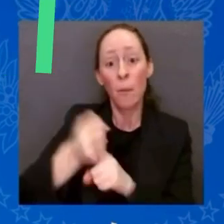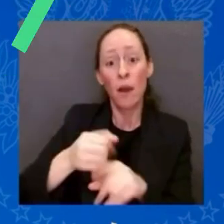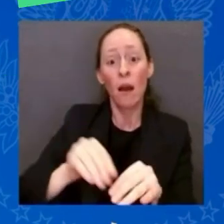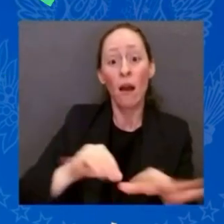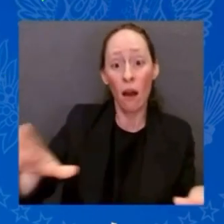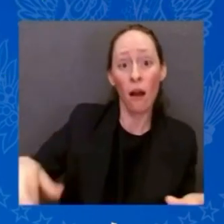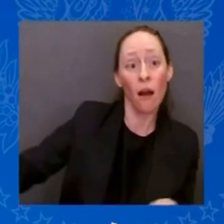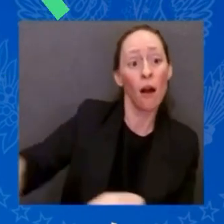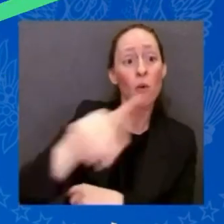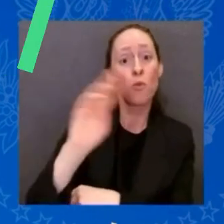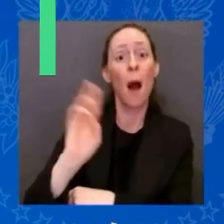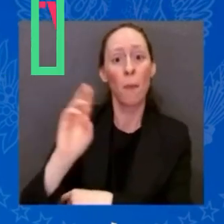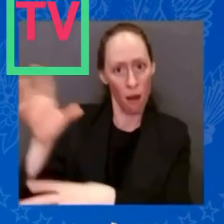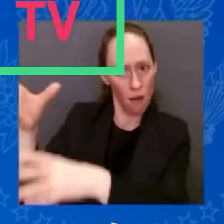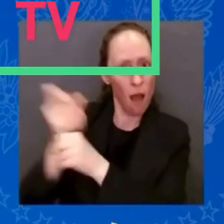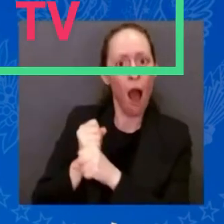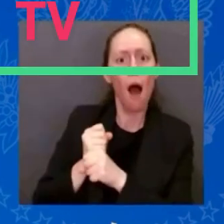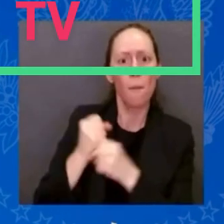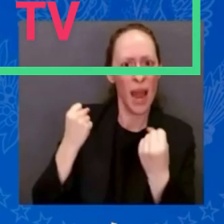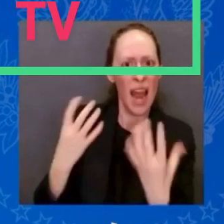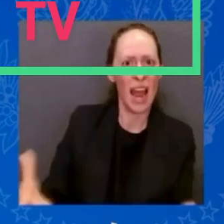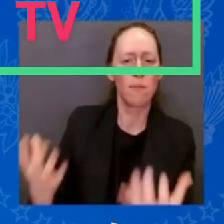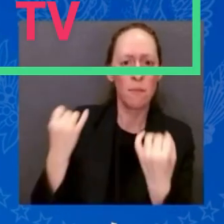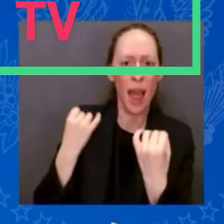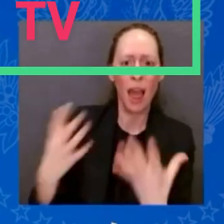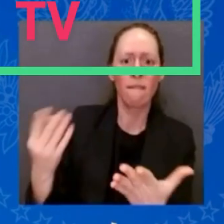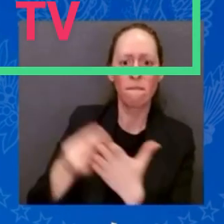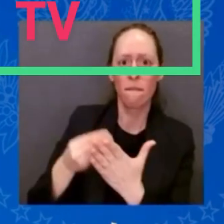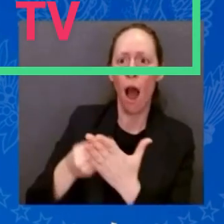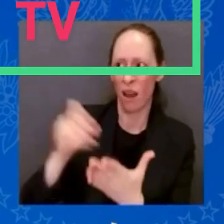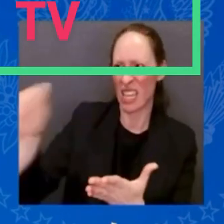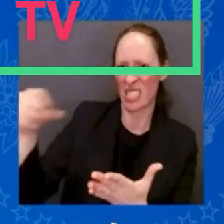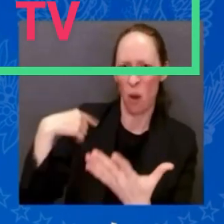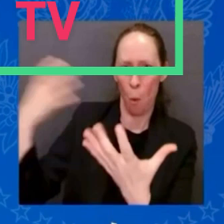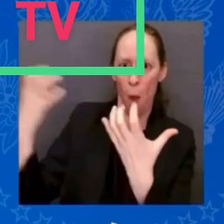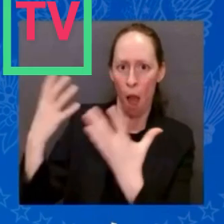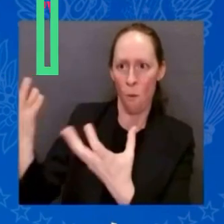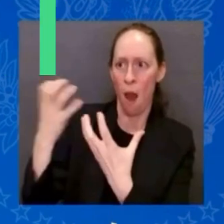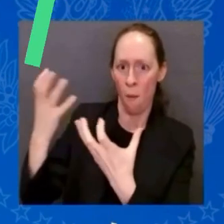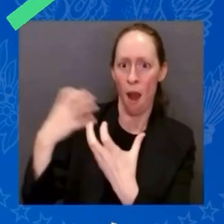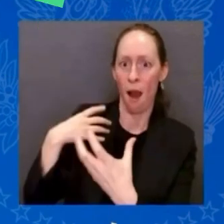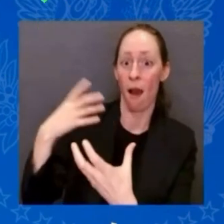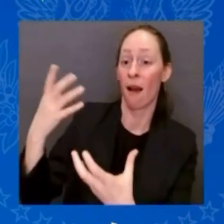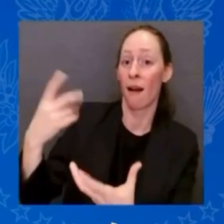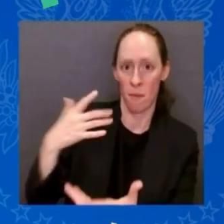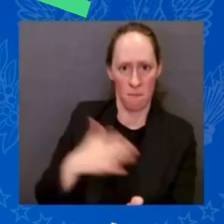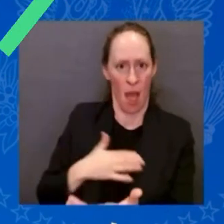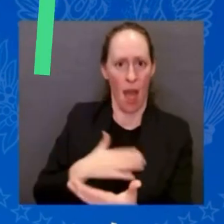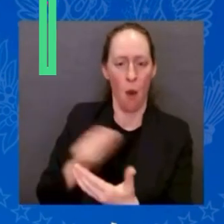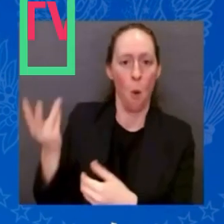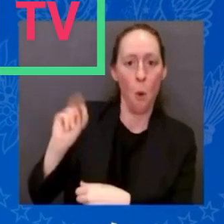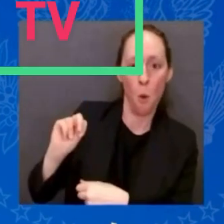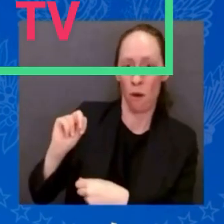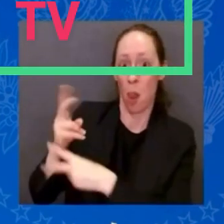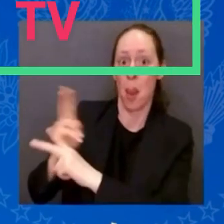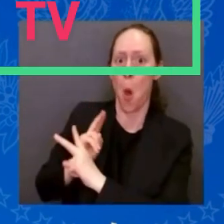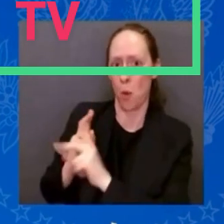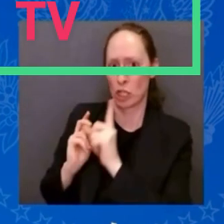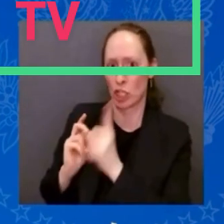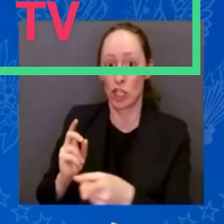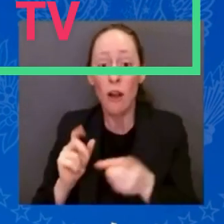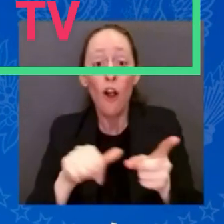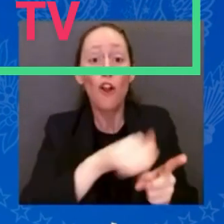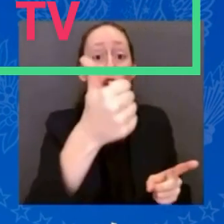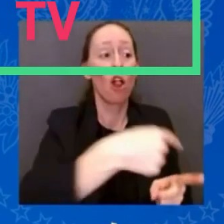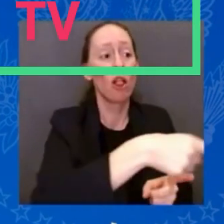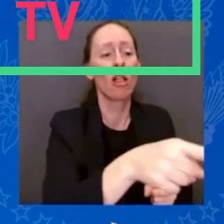of Congress, who strongly opposed giving relief to students, got hundreds of thousands of dollars themselves in relief, members of